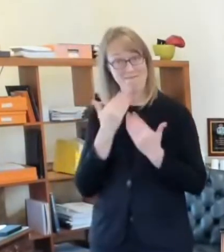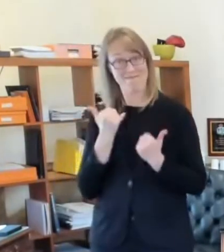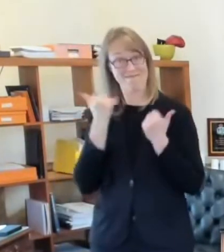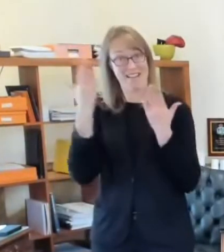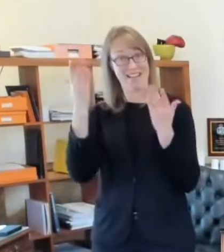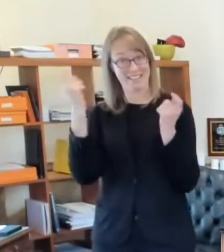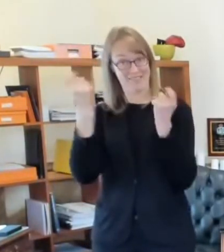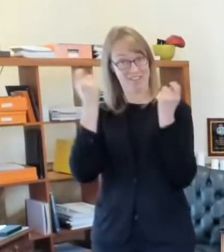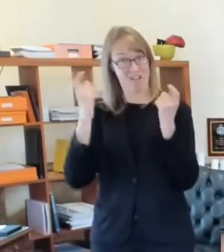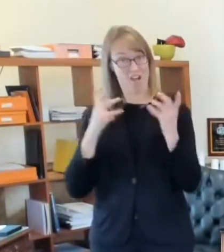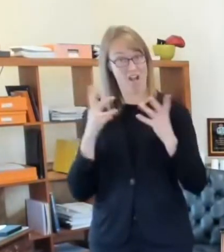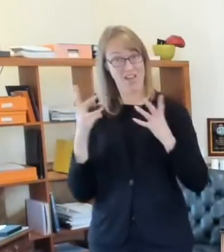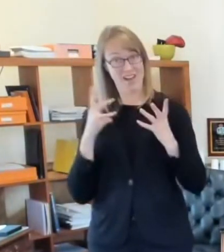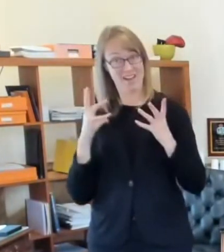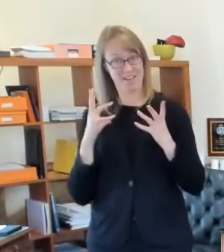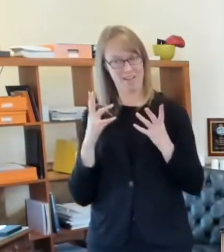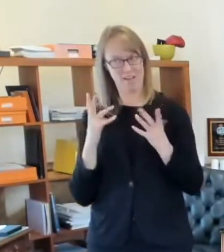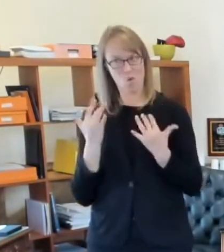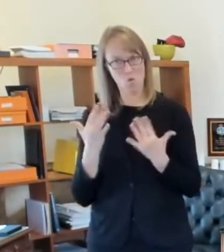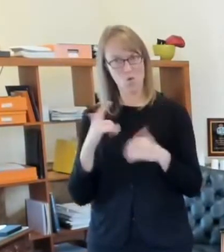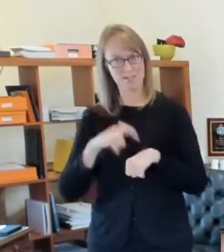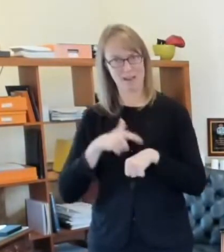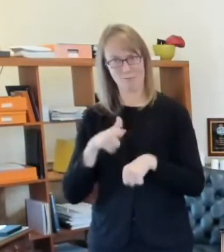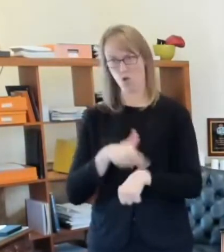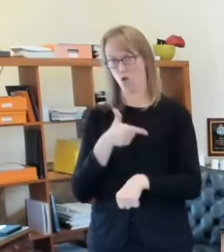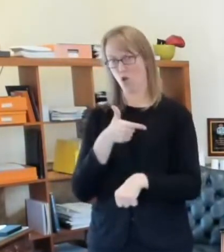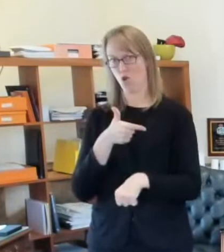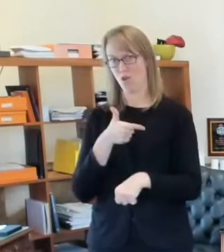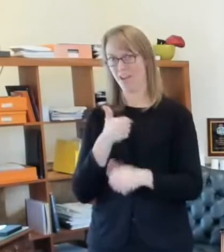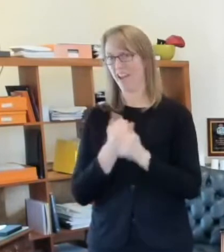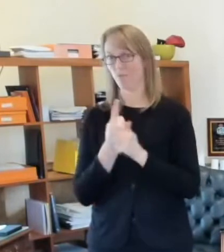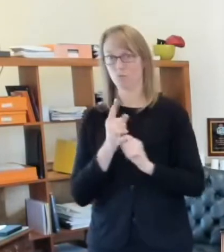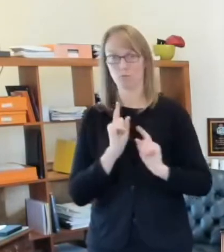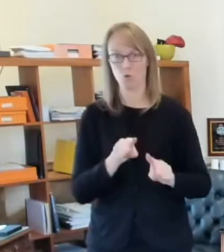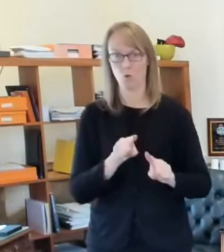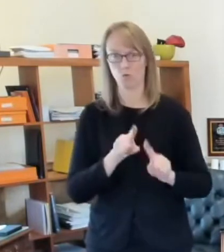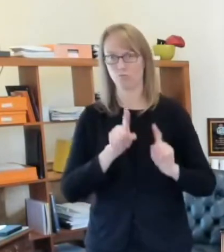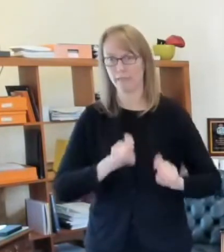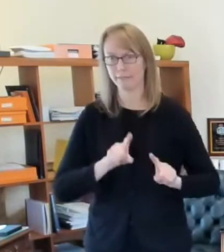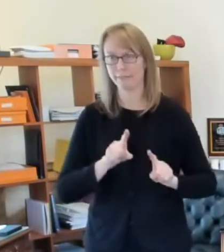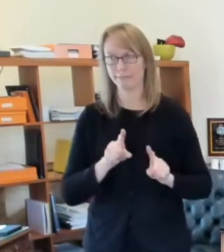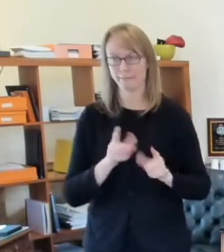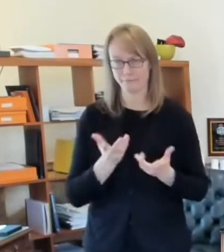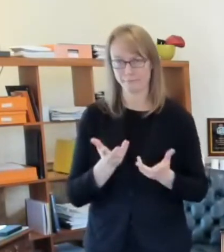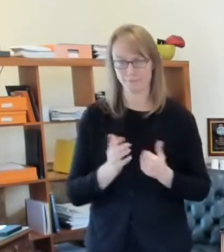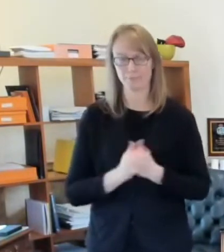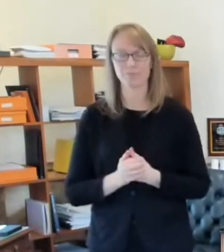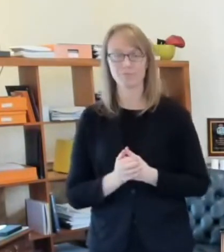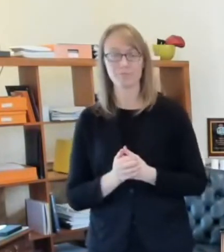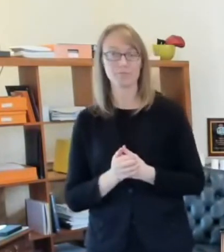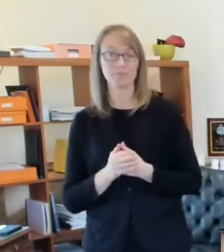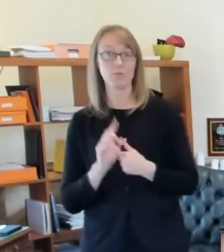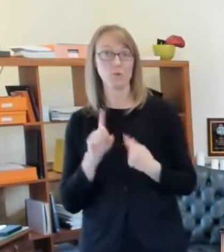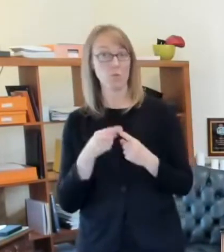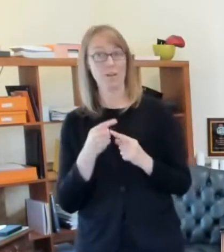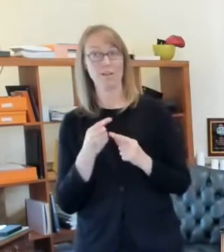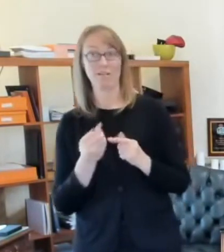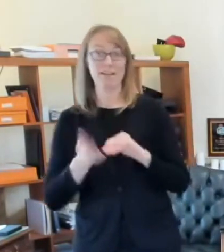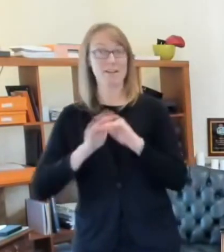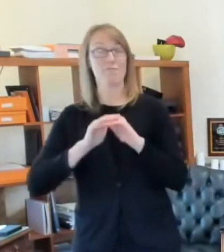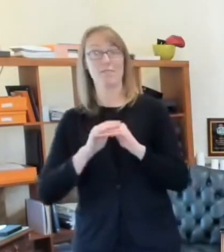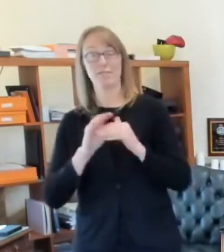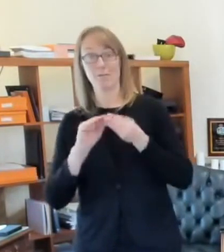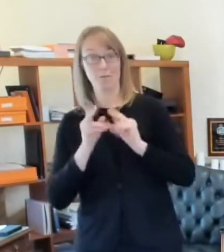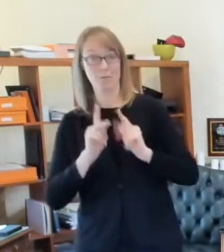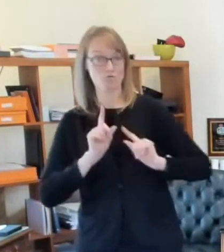longer to get the results back because we did have everybody was getting tested. So, when everybody's getting tested, it takes a little longer to get it